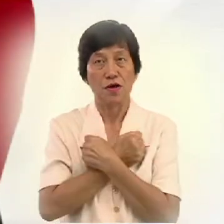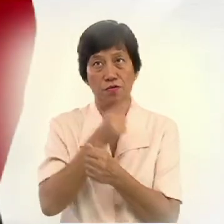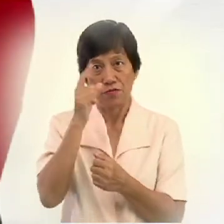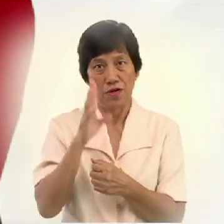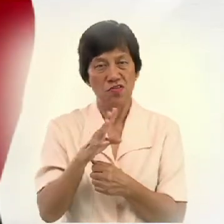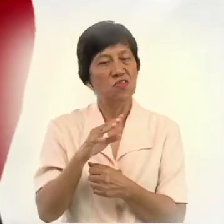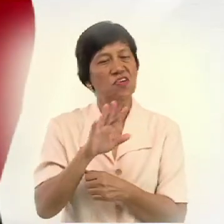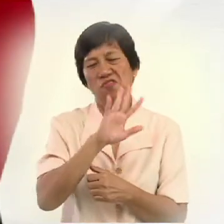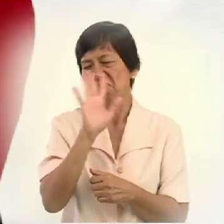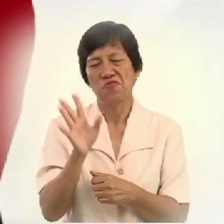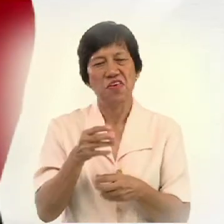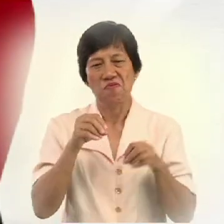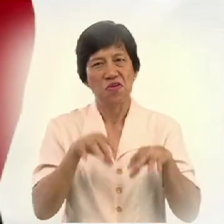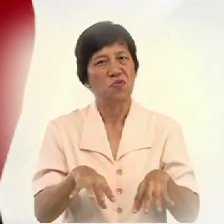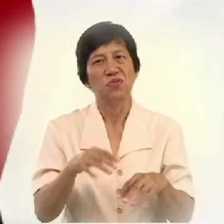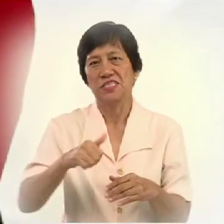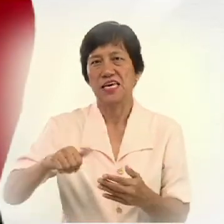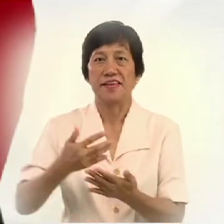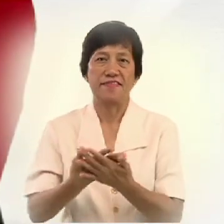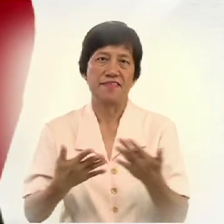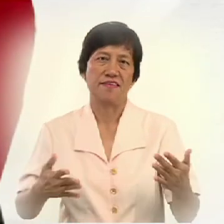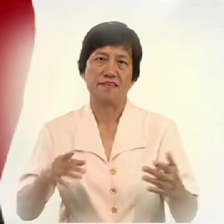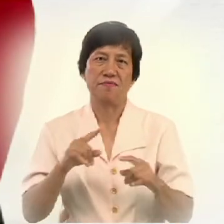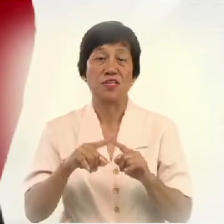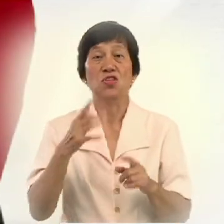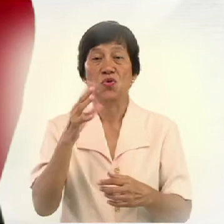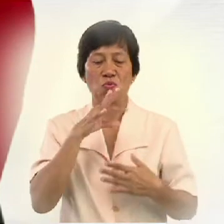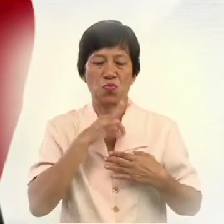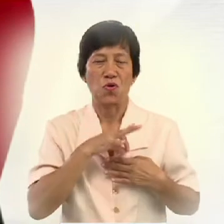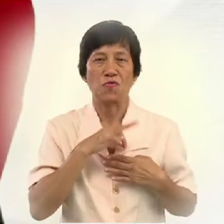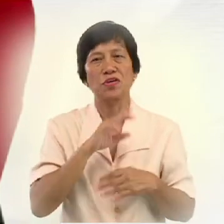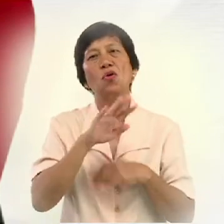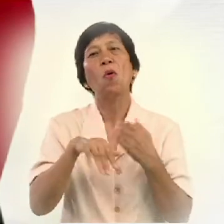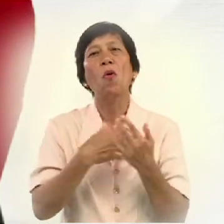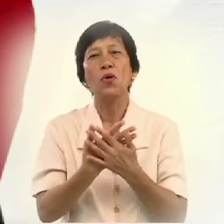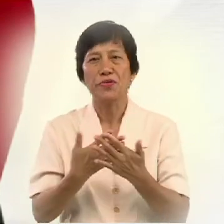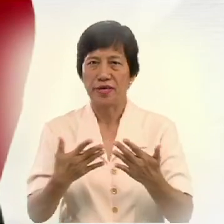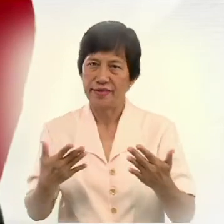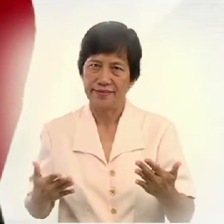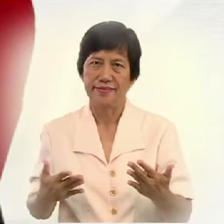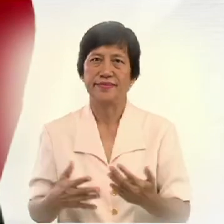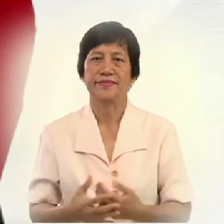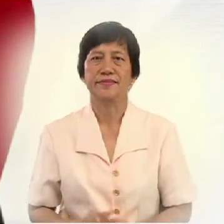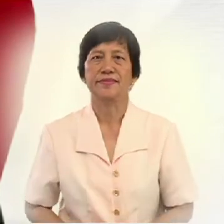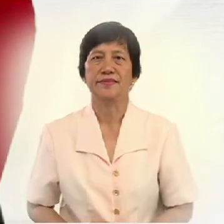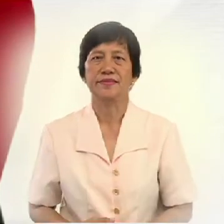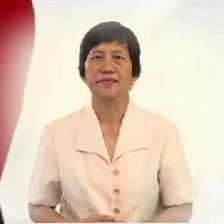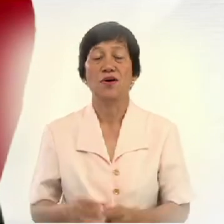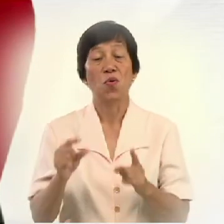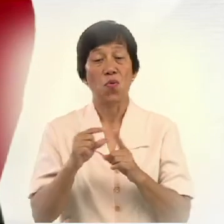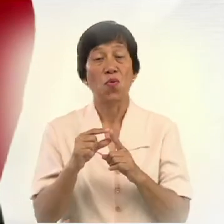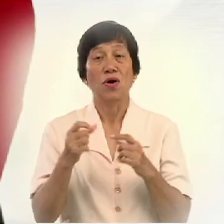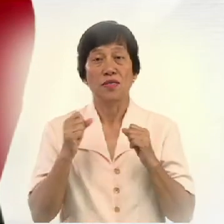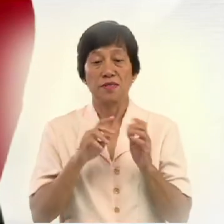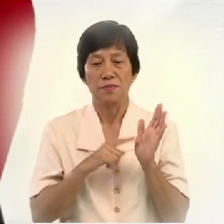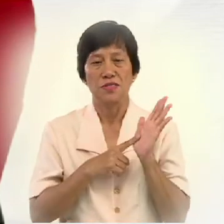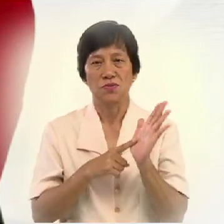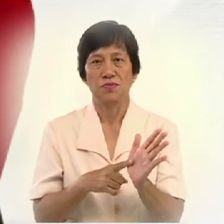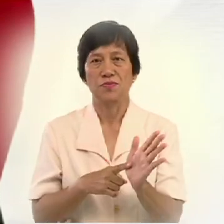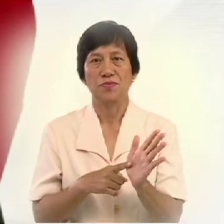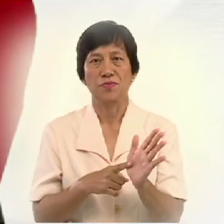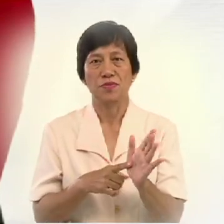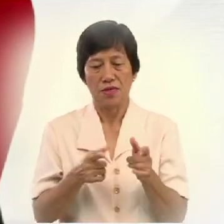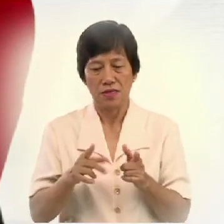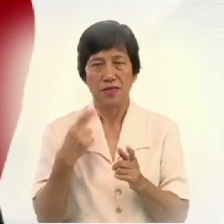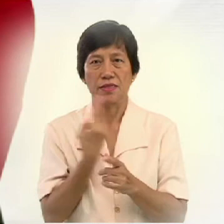That's enough. For gaining the love of God, you do not lose anything.